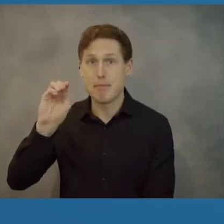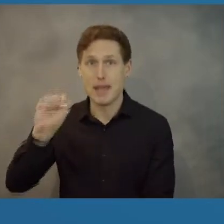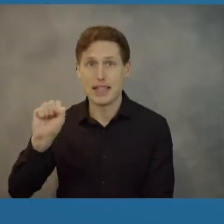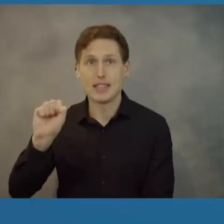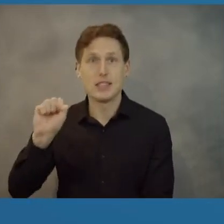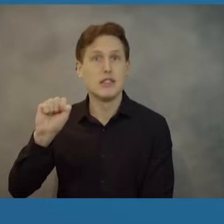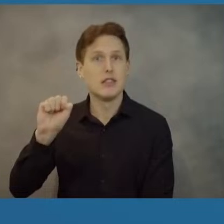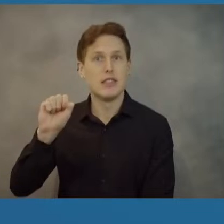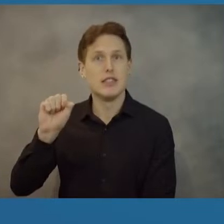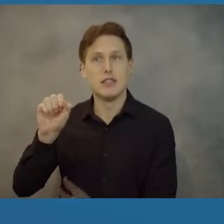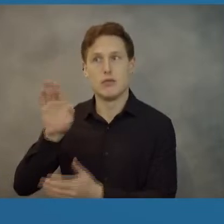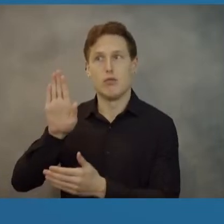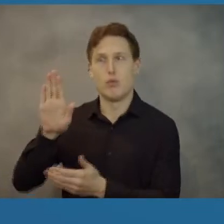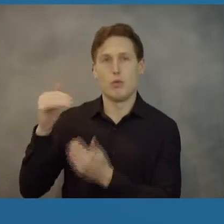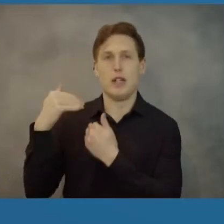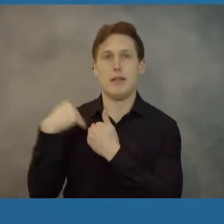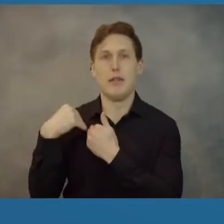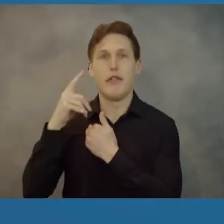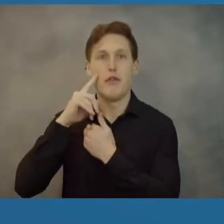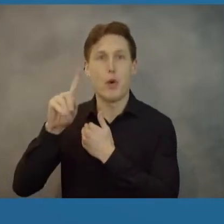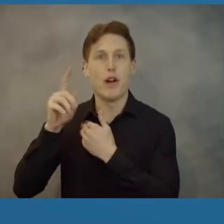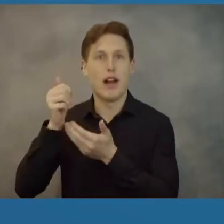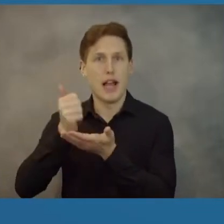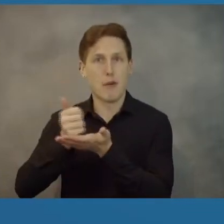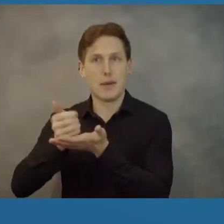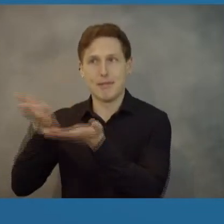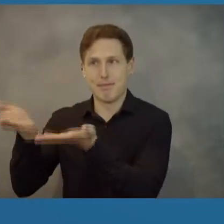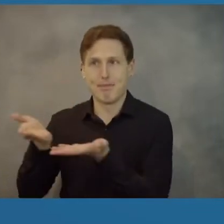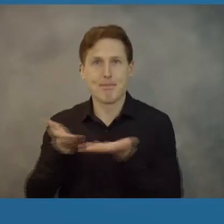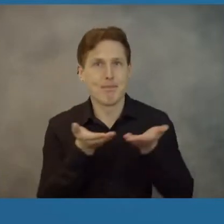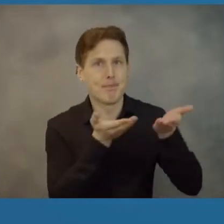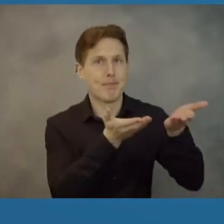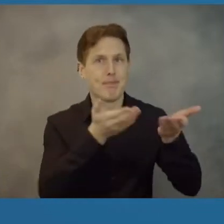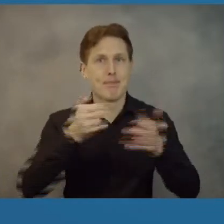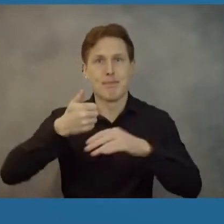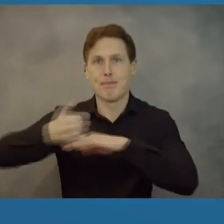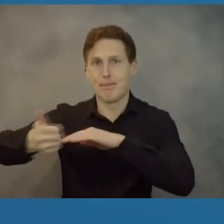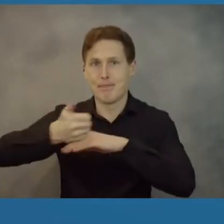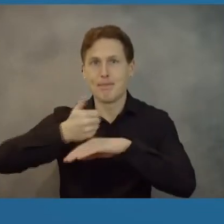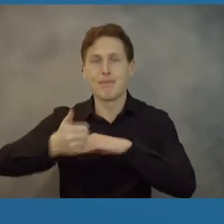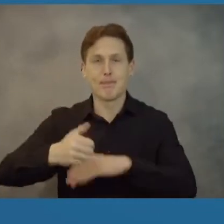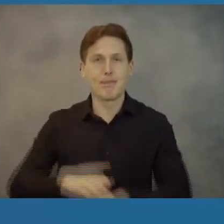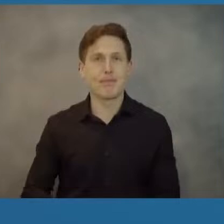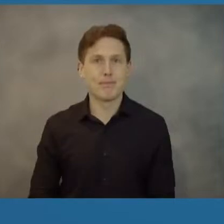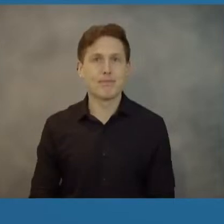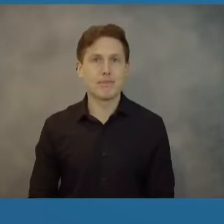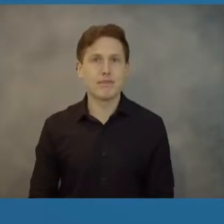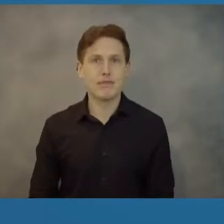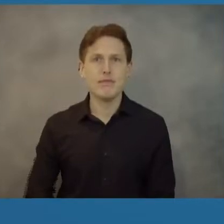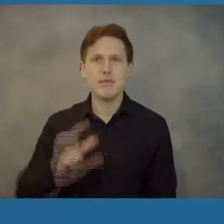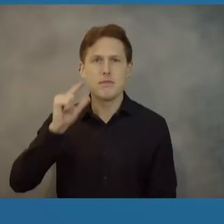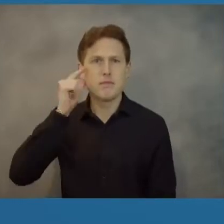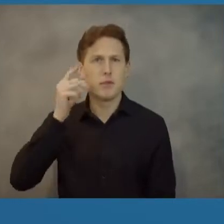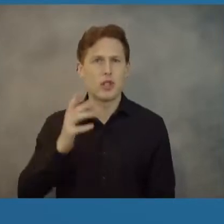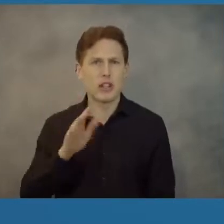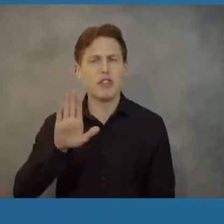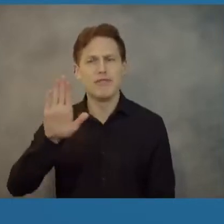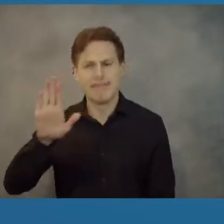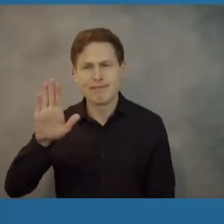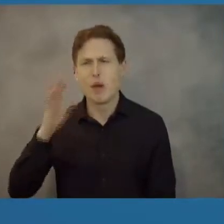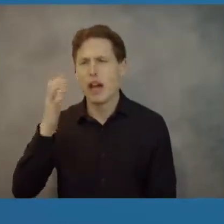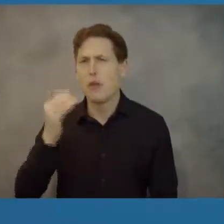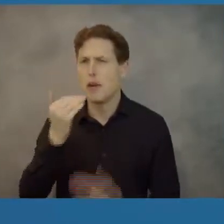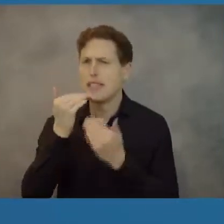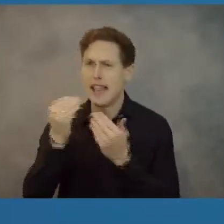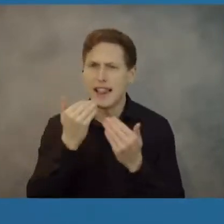operation, they will be required to utilize emergency services. So I just want to thank my team for working so hard on